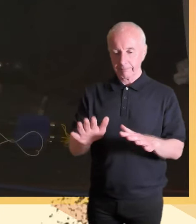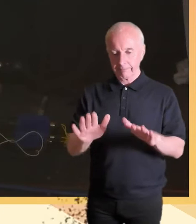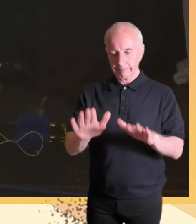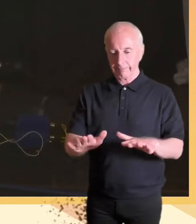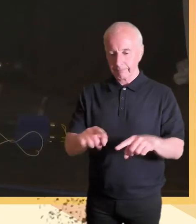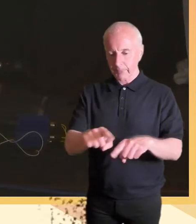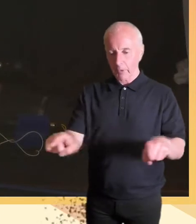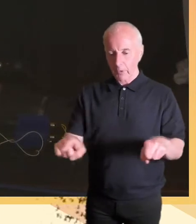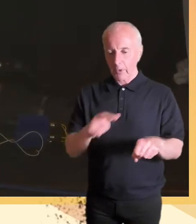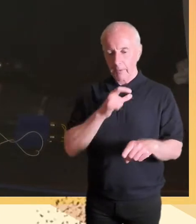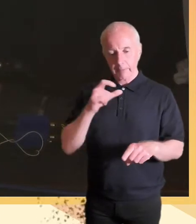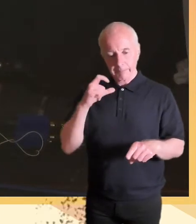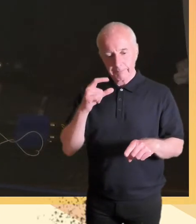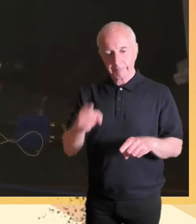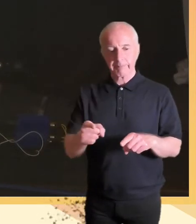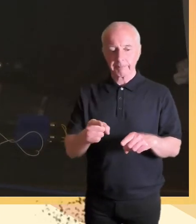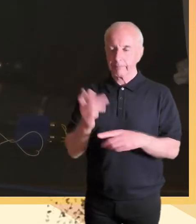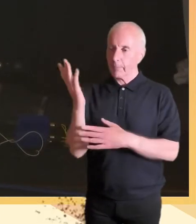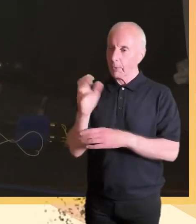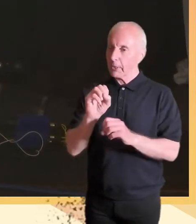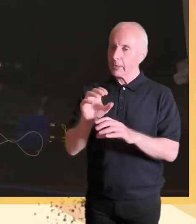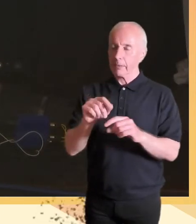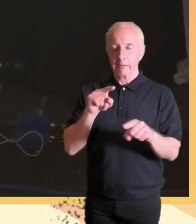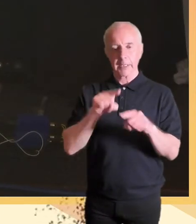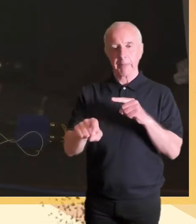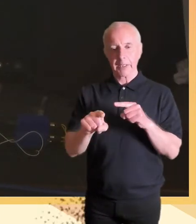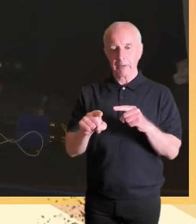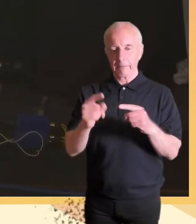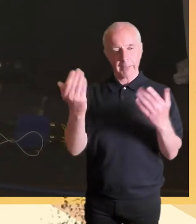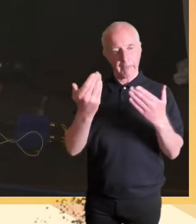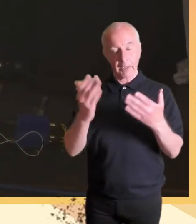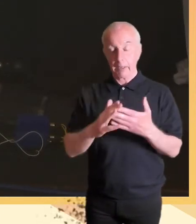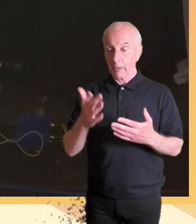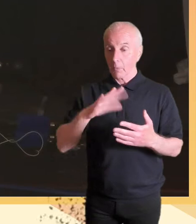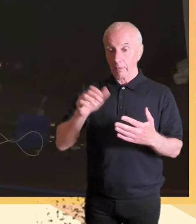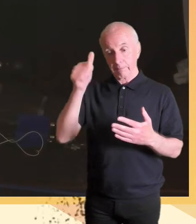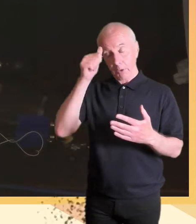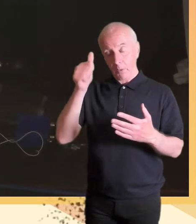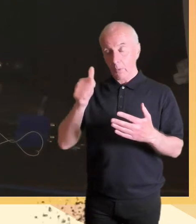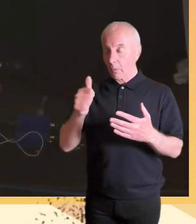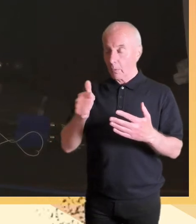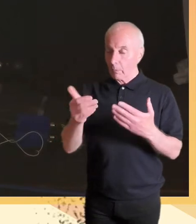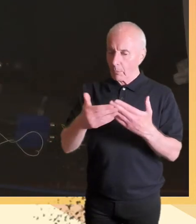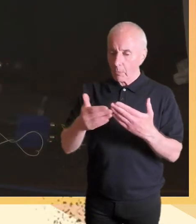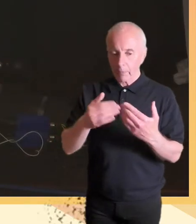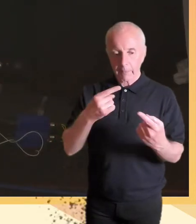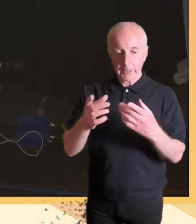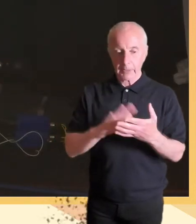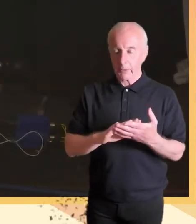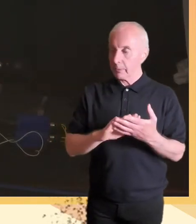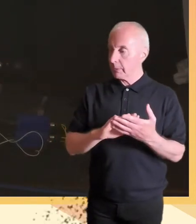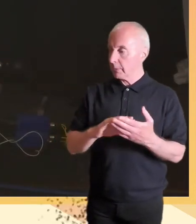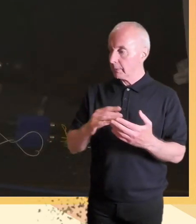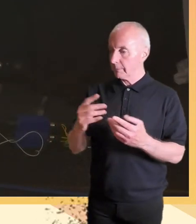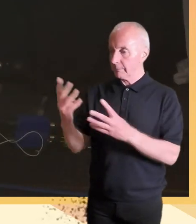preachers. It's a special evening. If you'd like to know more about those who are coming to be recognised and